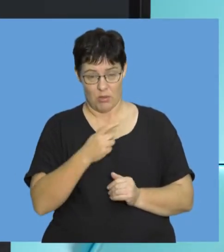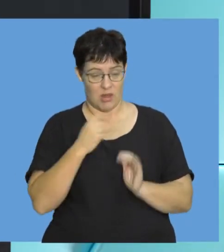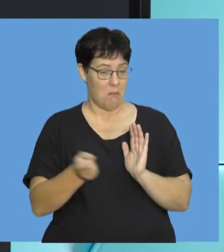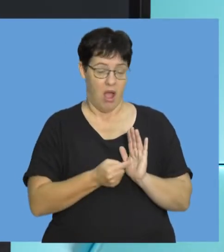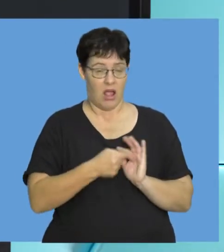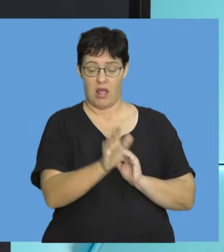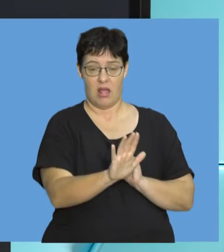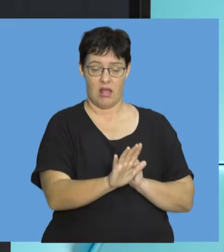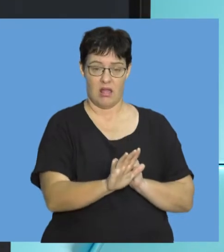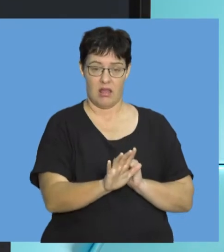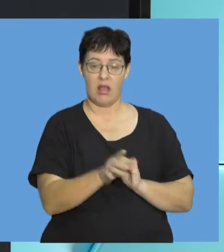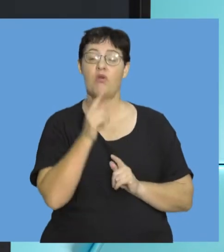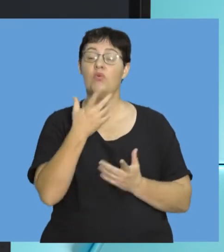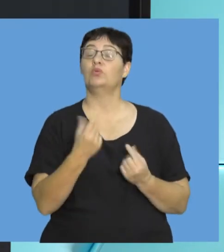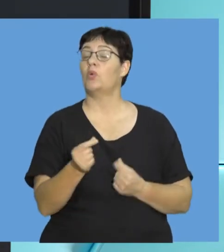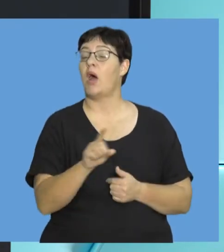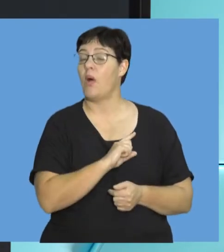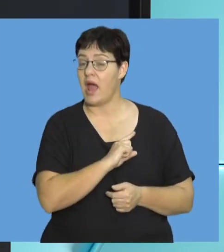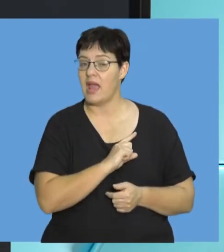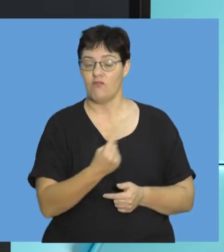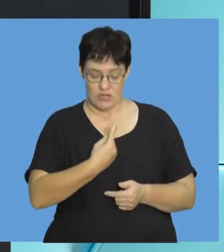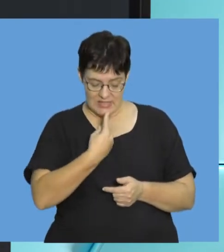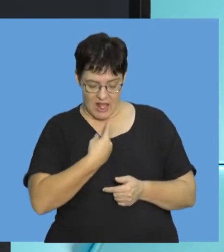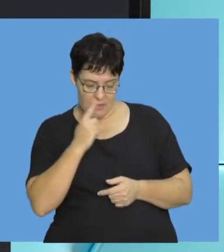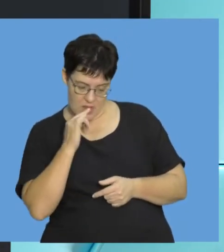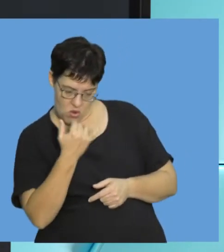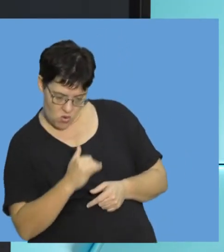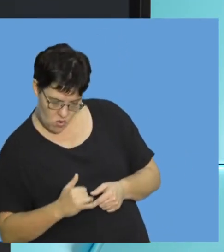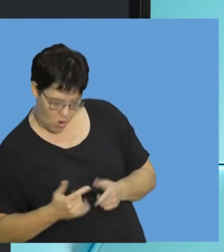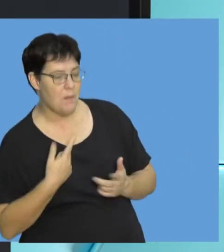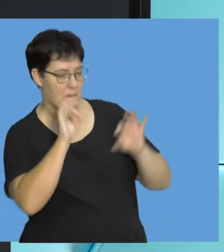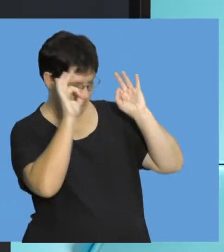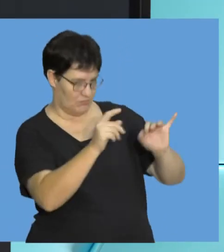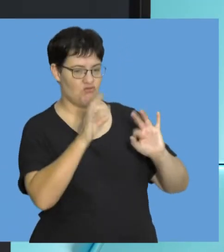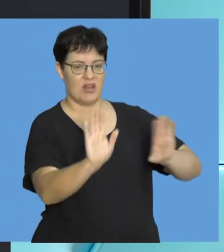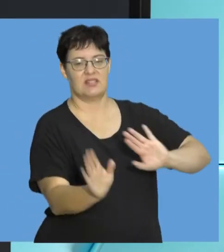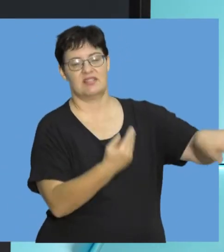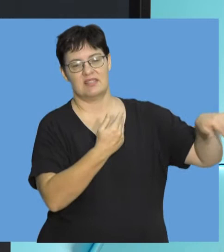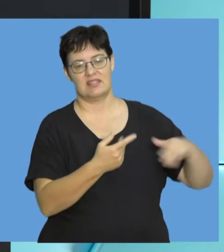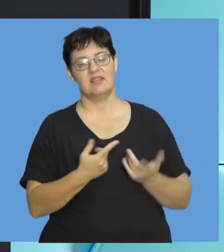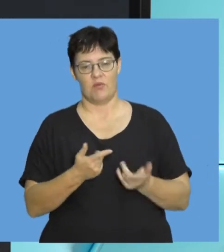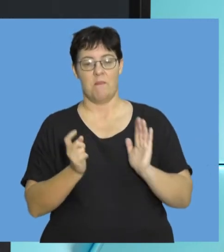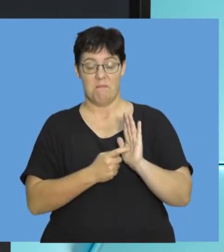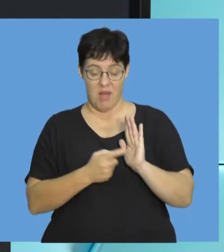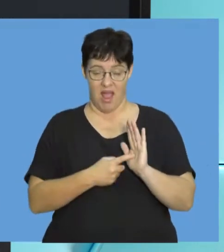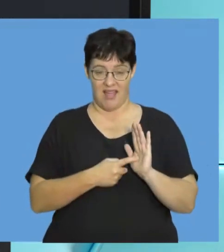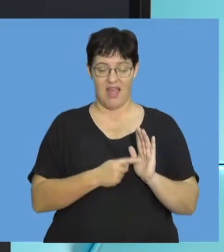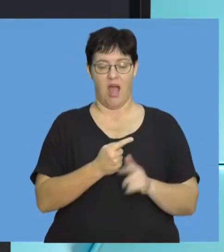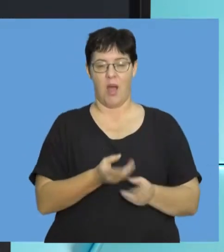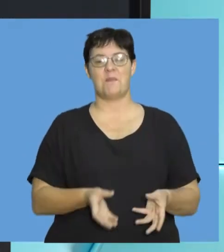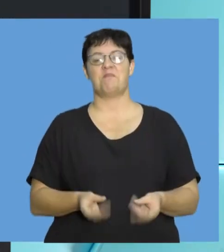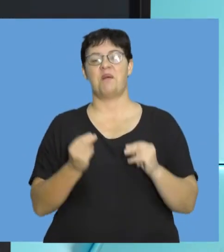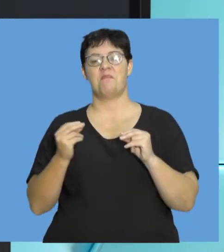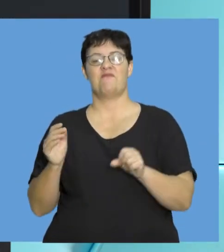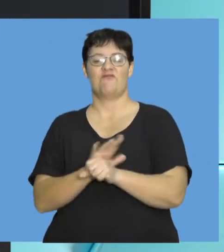person who's going to mark your exam. No. You are doing this for yourself so that you know that your teacher, when they